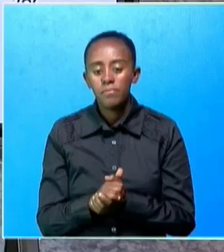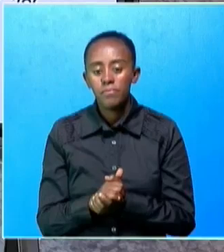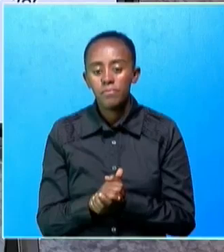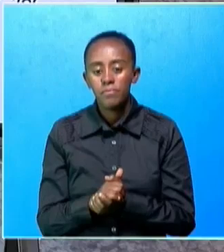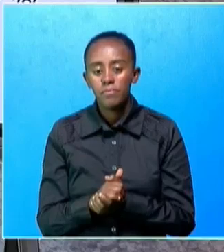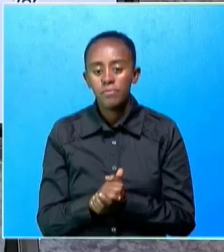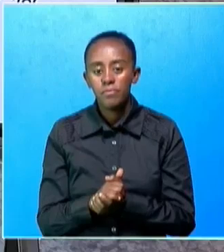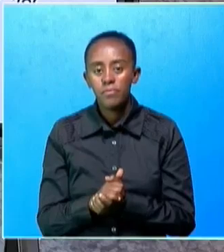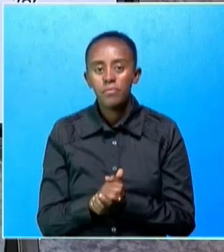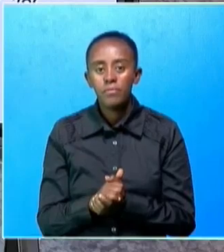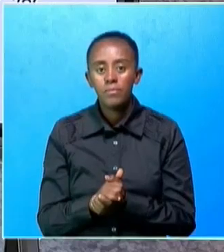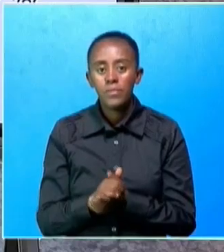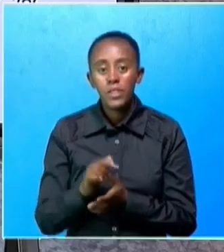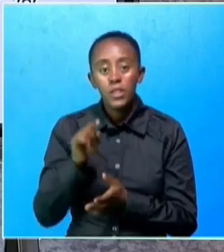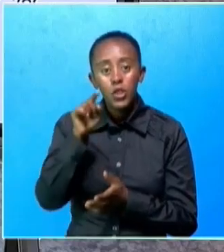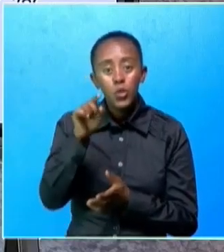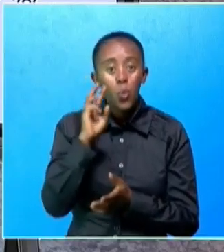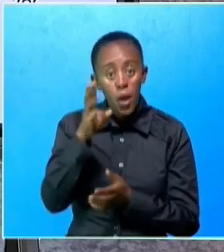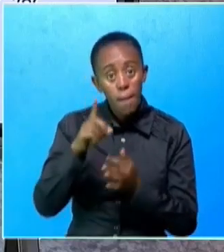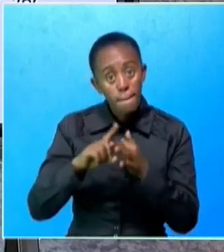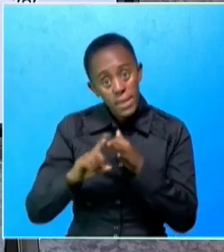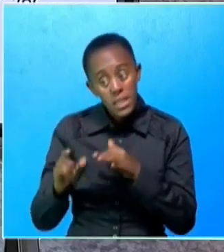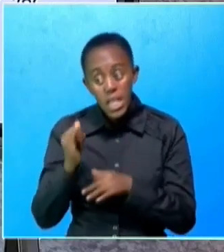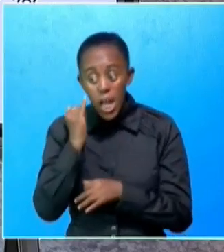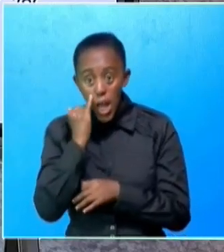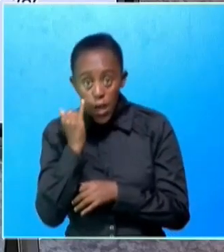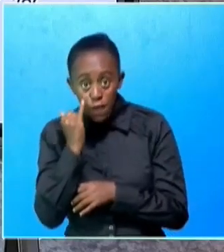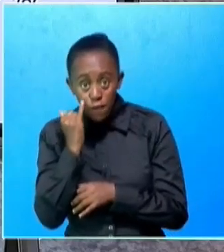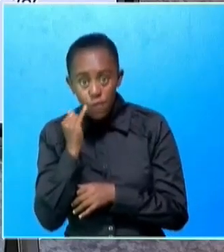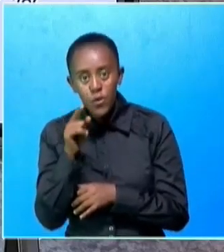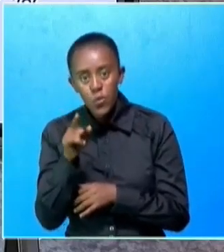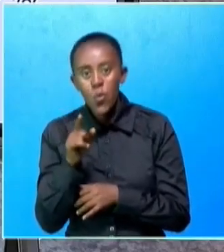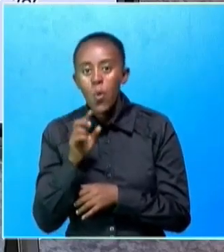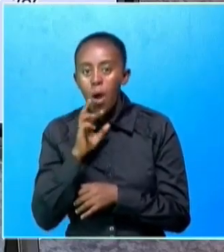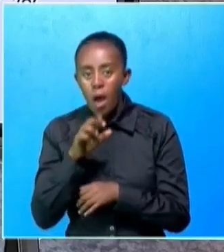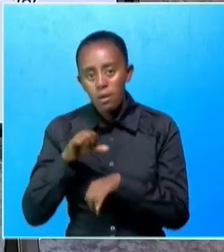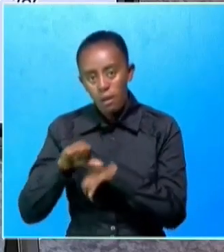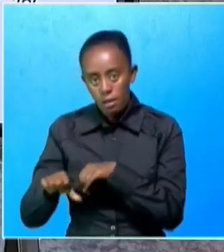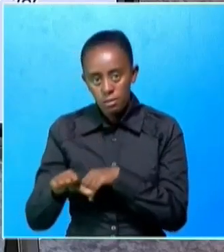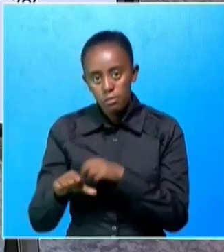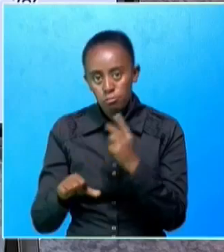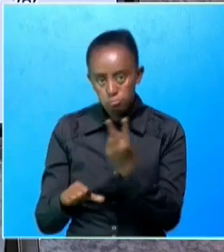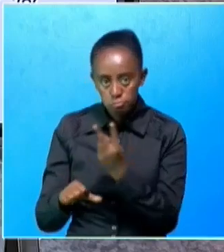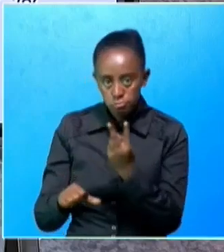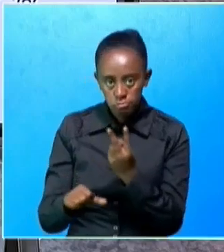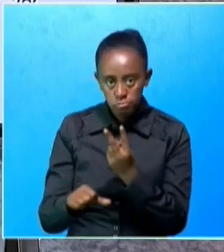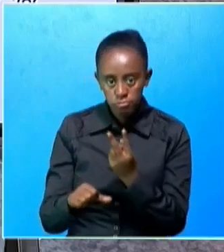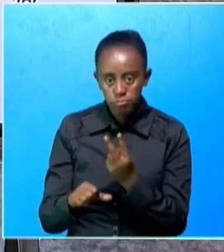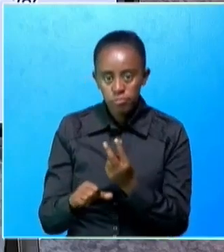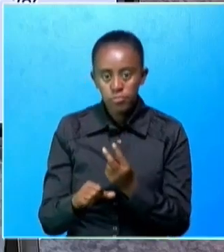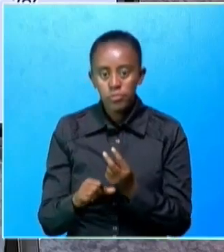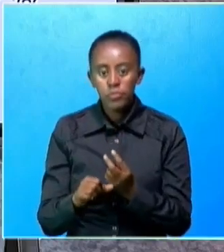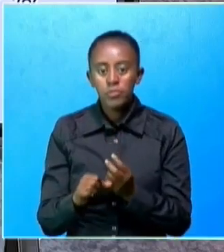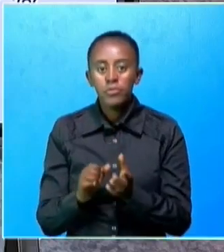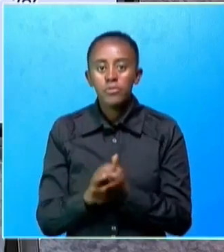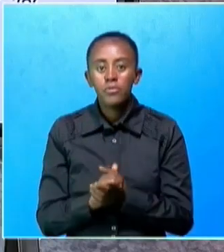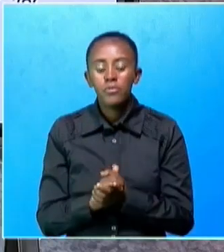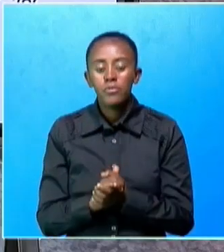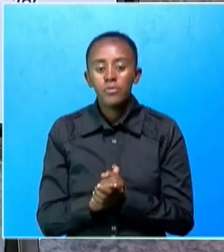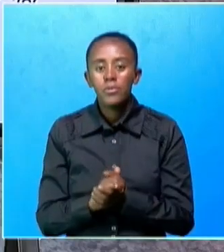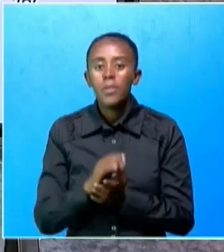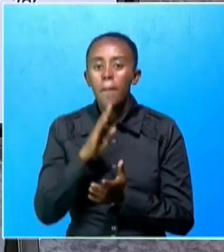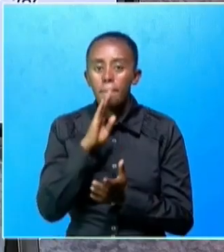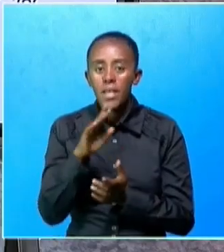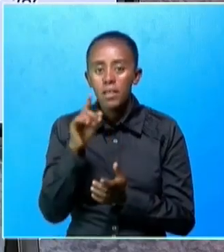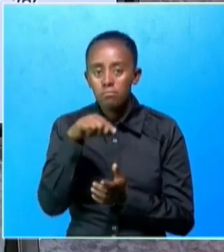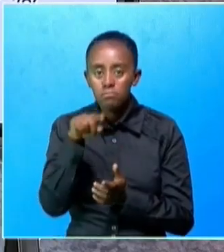you will miss your friend if you are late also possible. Here now this R stands for that is B.